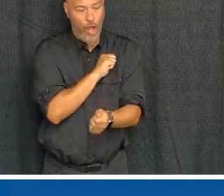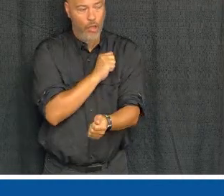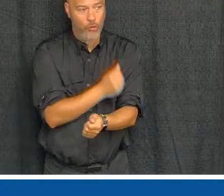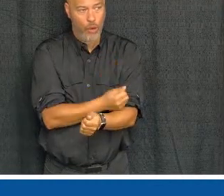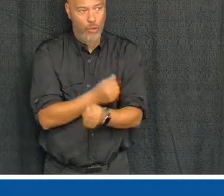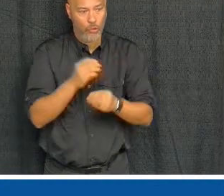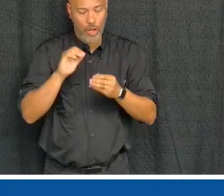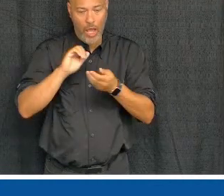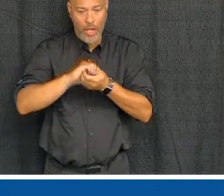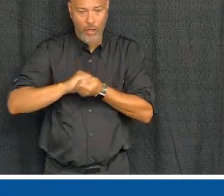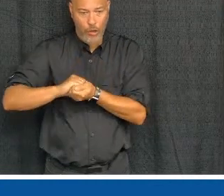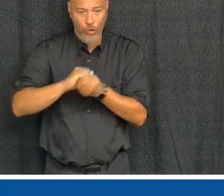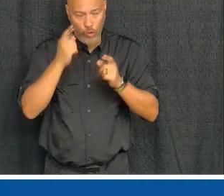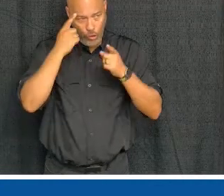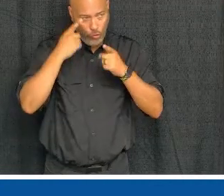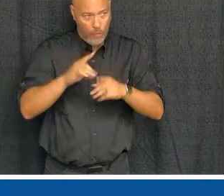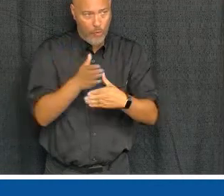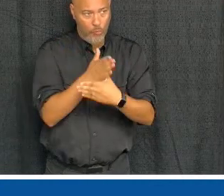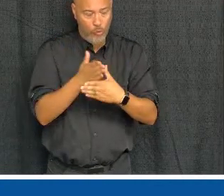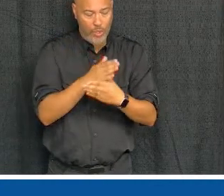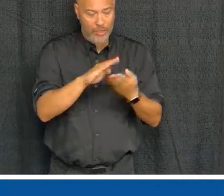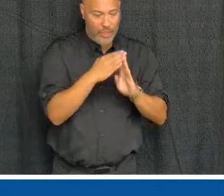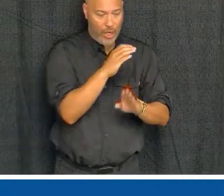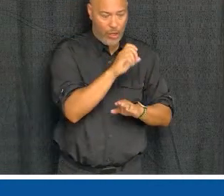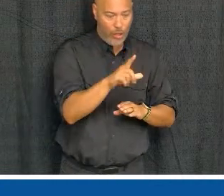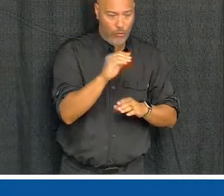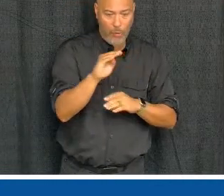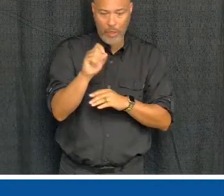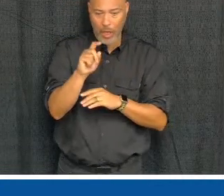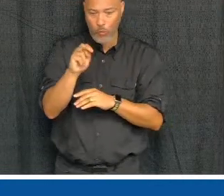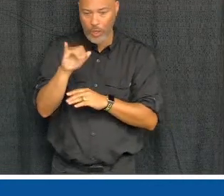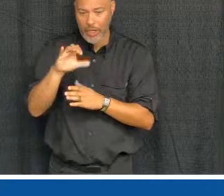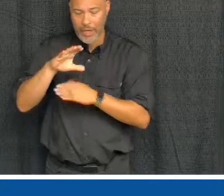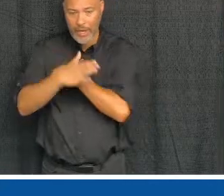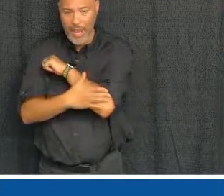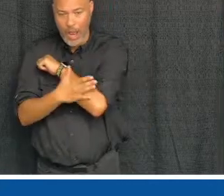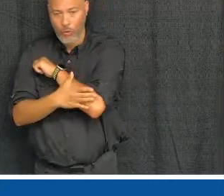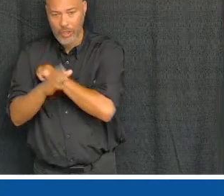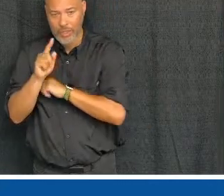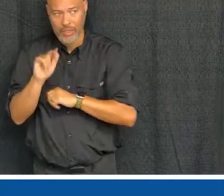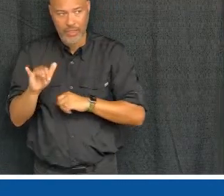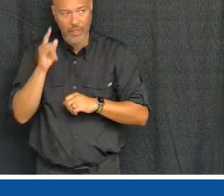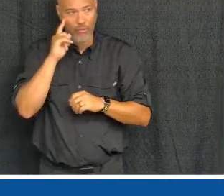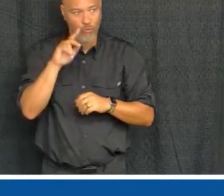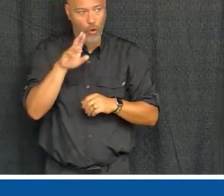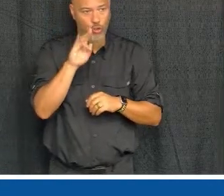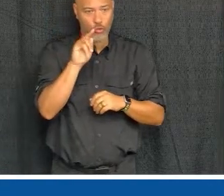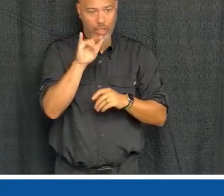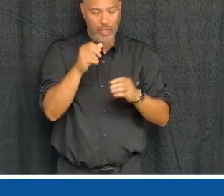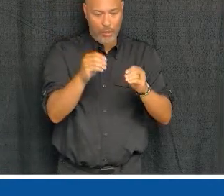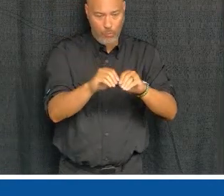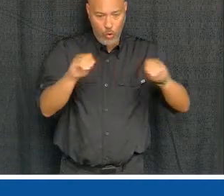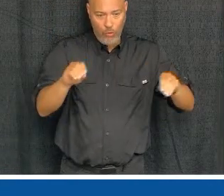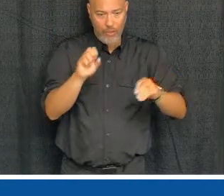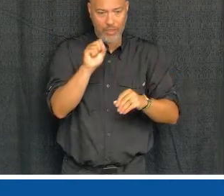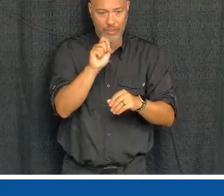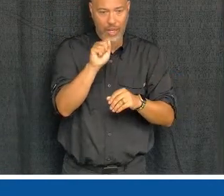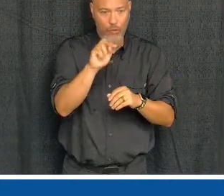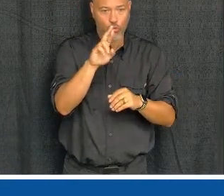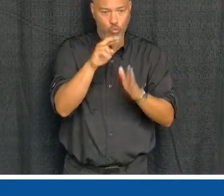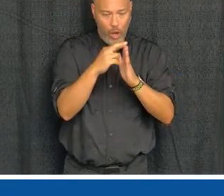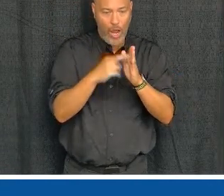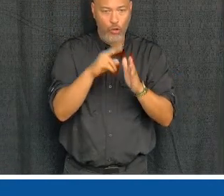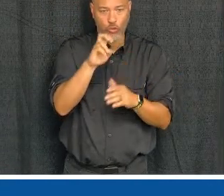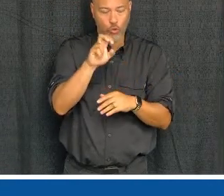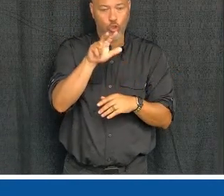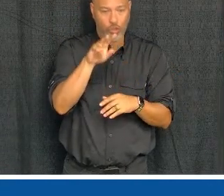authorizing an interlocal agreement between the City of Clarksville and Montgomery County, Tennessee for utility relocation at State Route 237